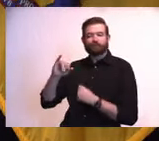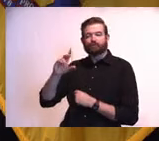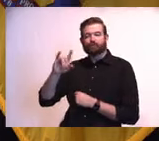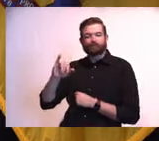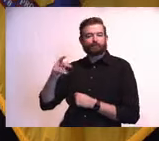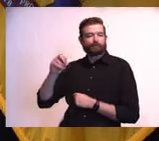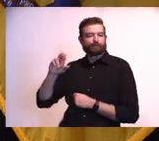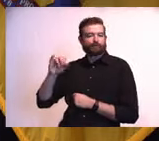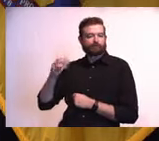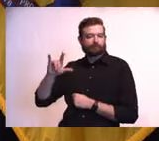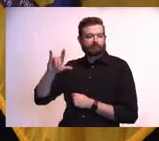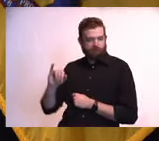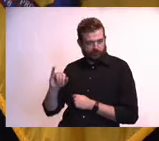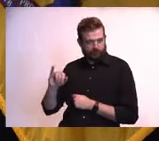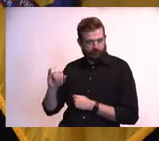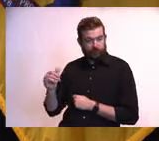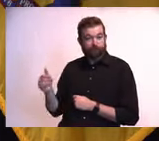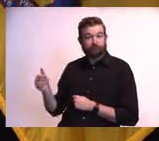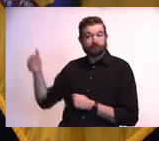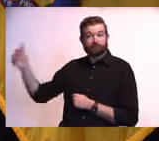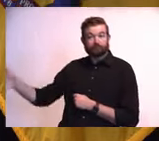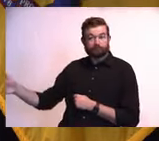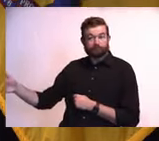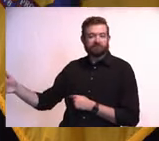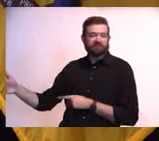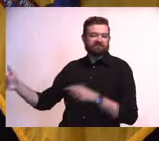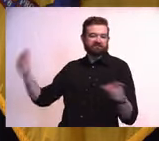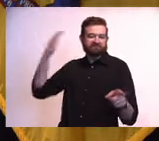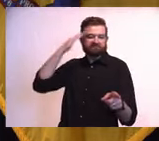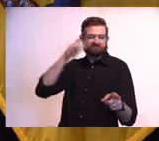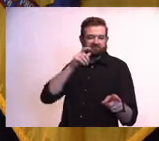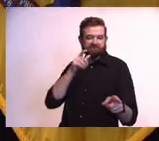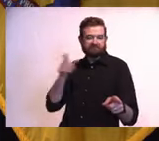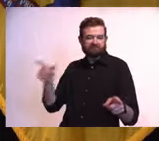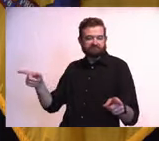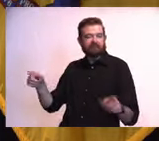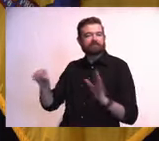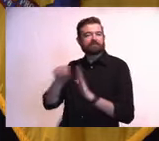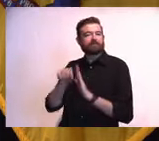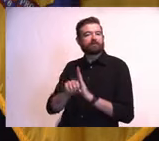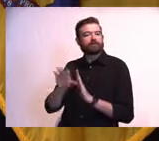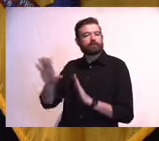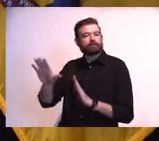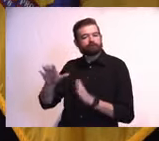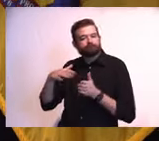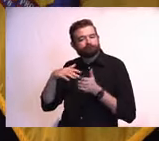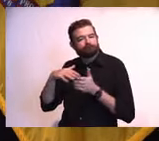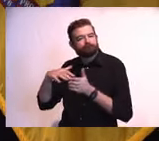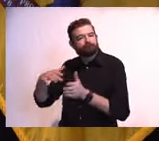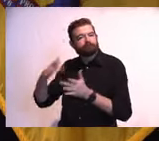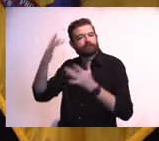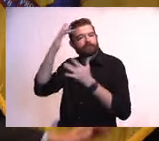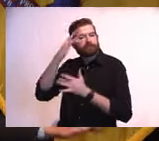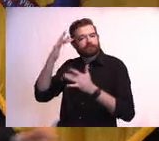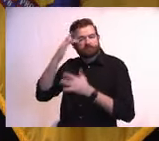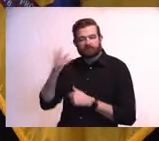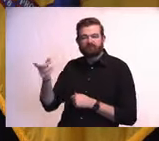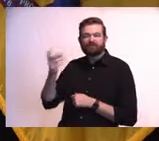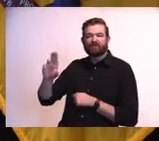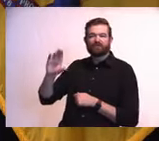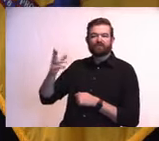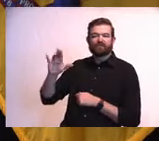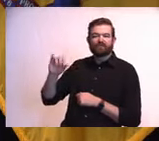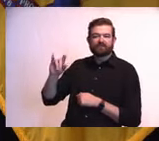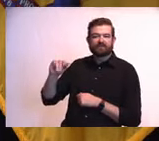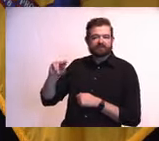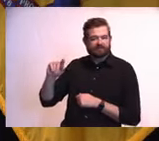her right, another familiar face, the state's epidemiologist, Dr. Christina Tan. Great to have you, Tina, as well. Guy to my left,